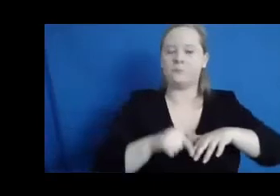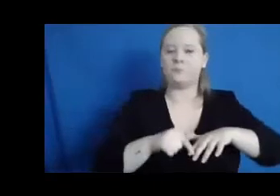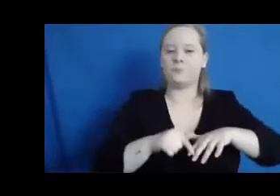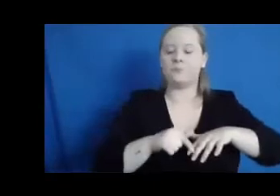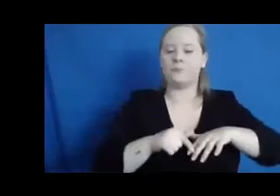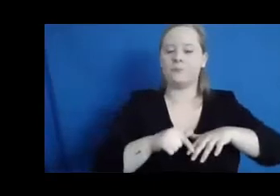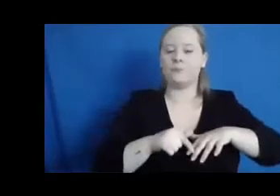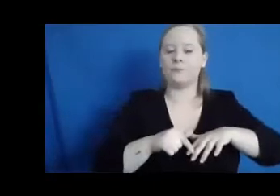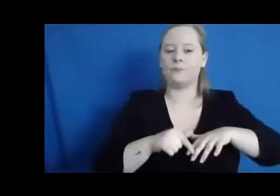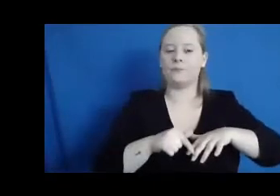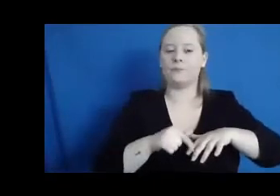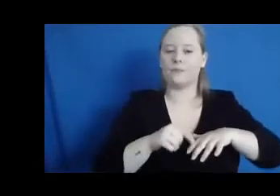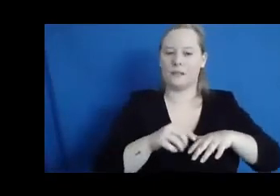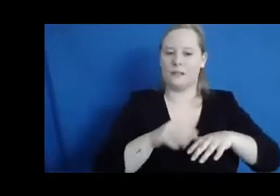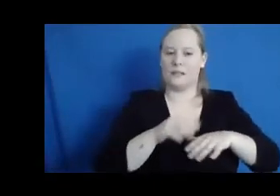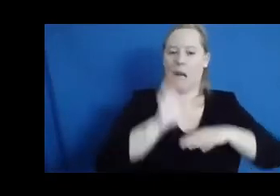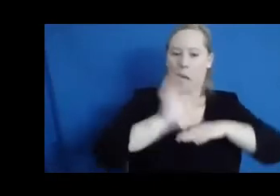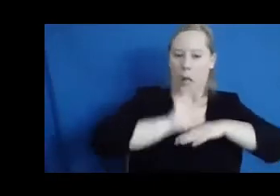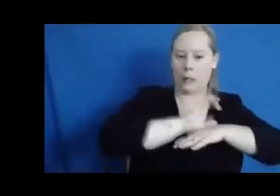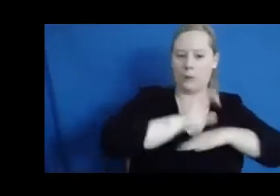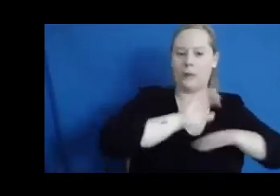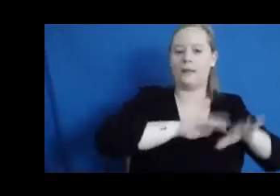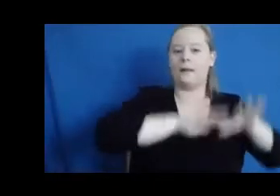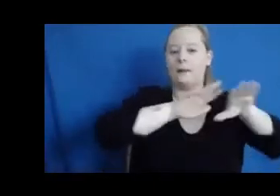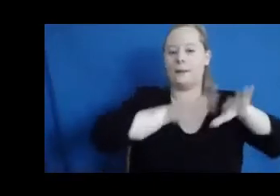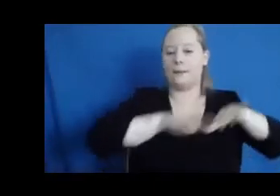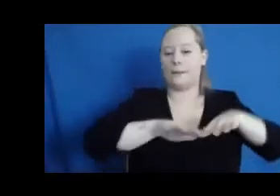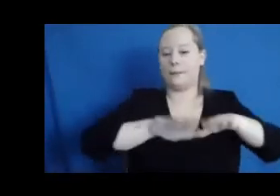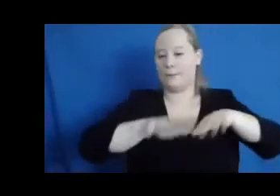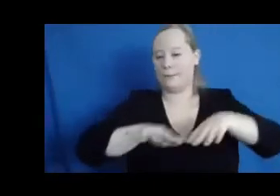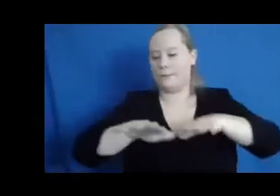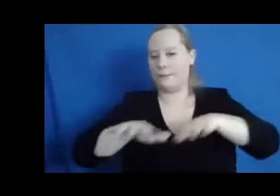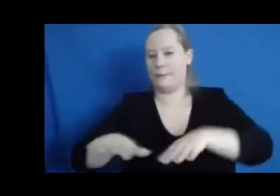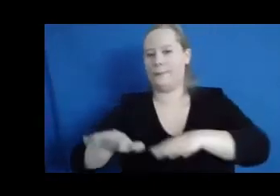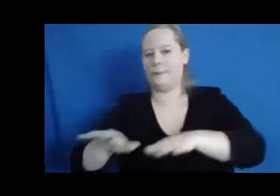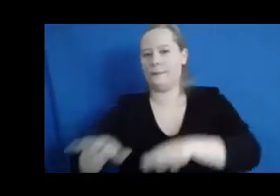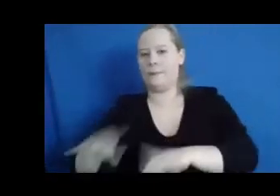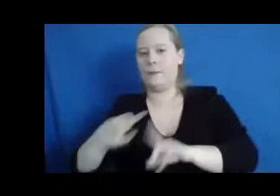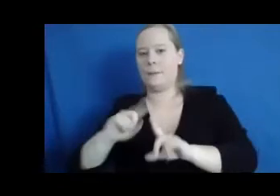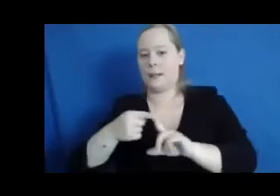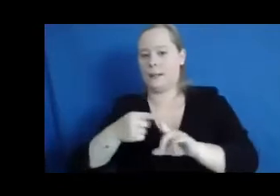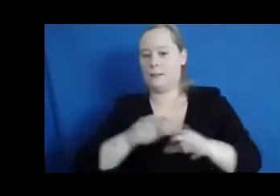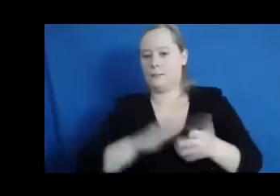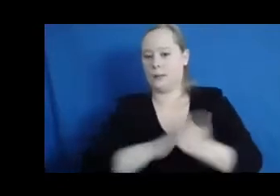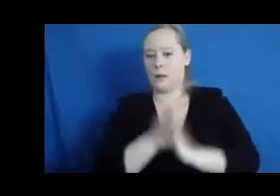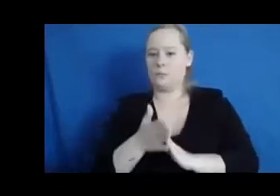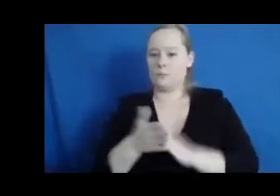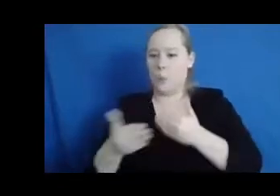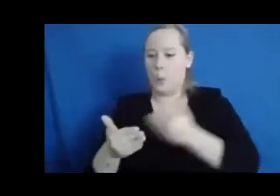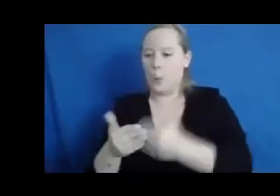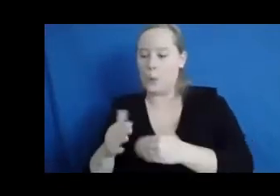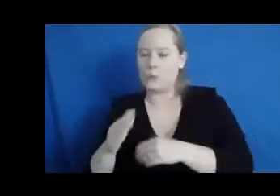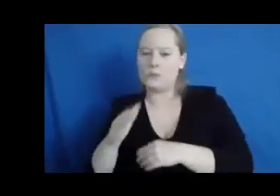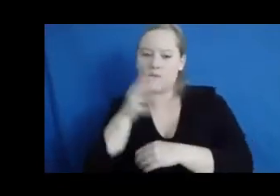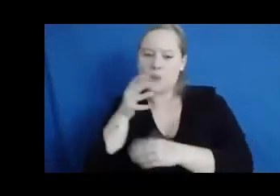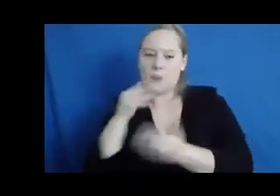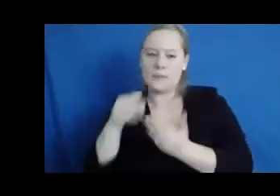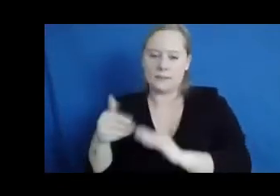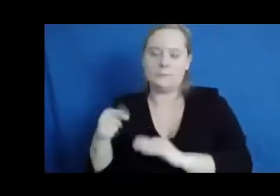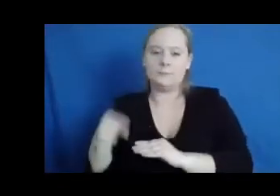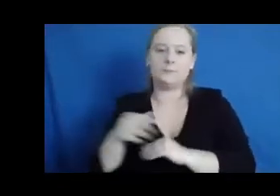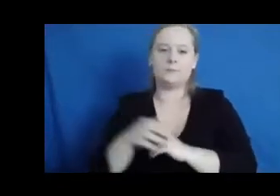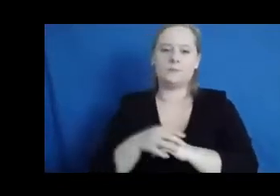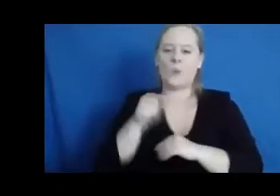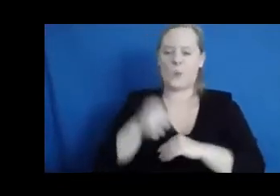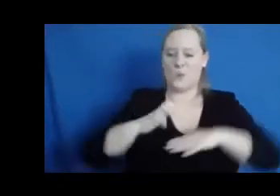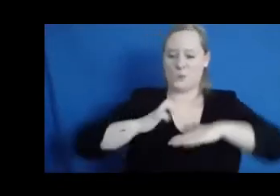outcrop in Colorado and go in the subsurface and then come back up as we get closer to Aztec and Farmington. And so those bedrock formations